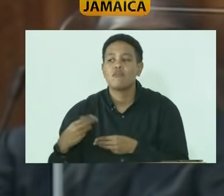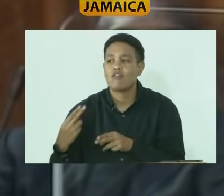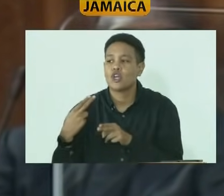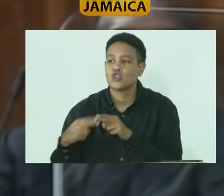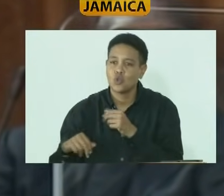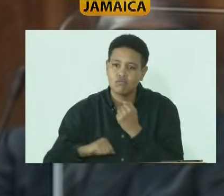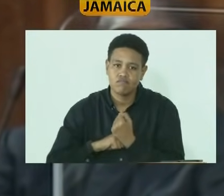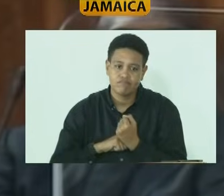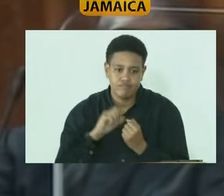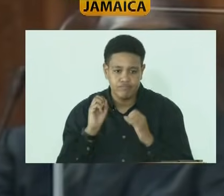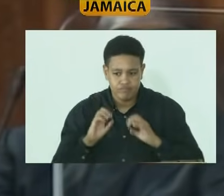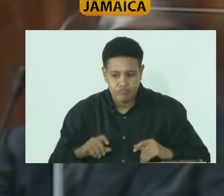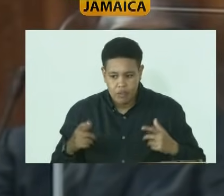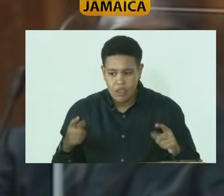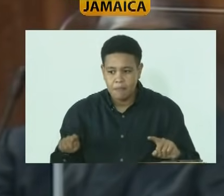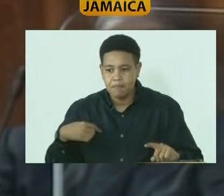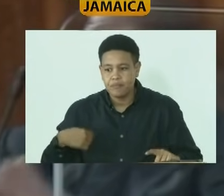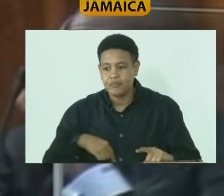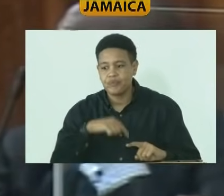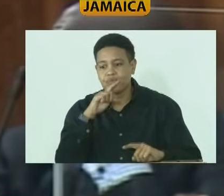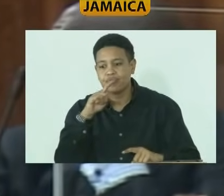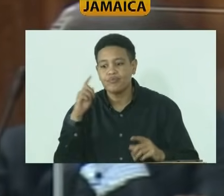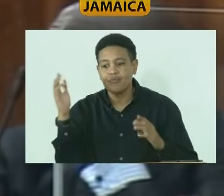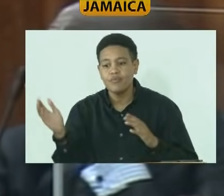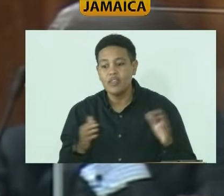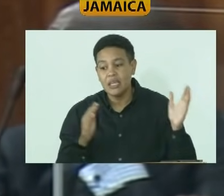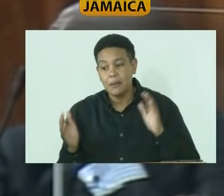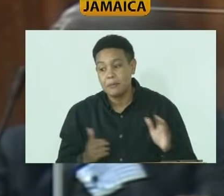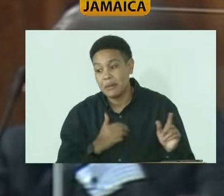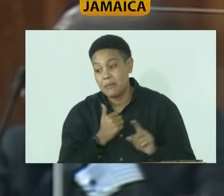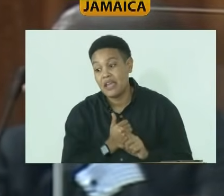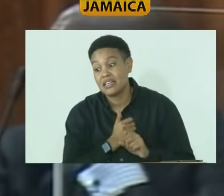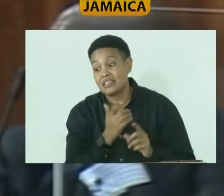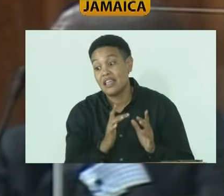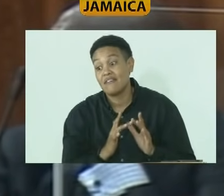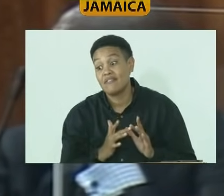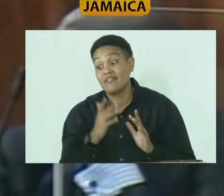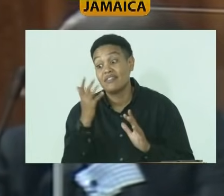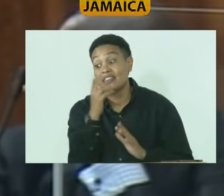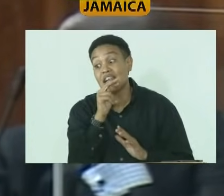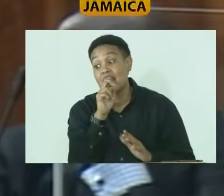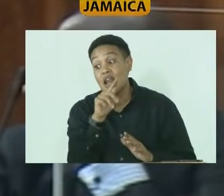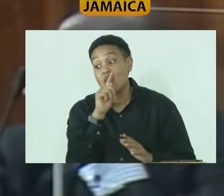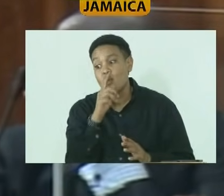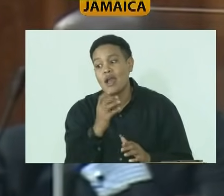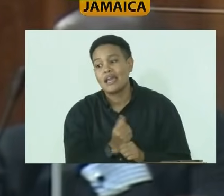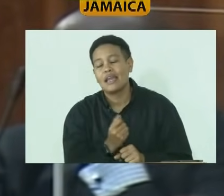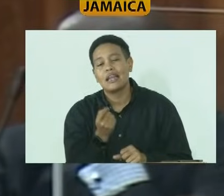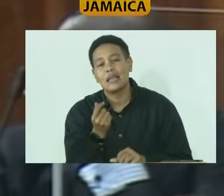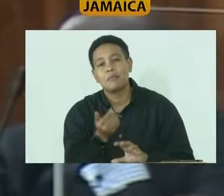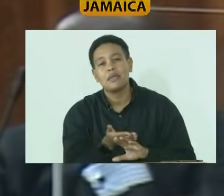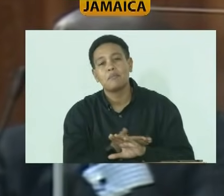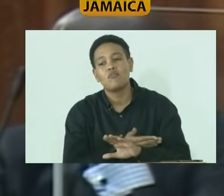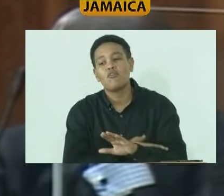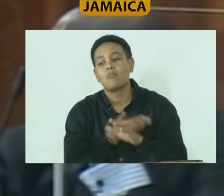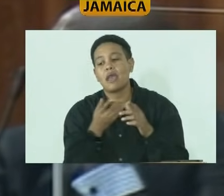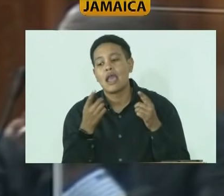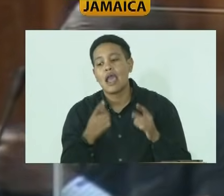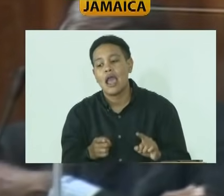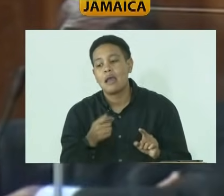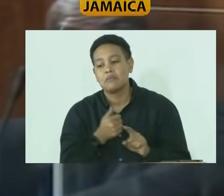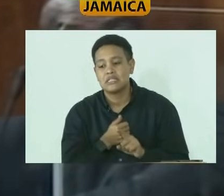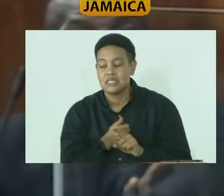relief. Recent repairs on the Pell River network have yielded minor improvements, and the communities